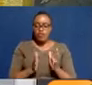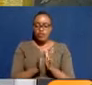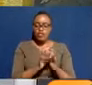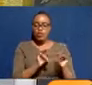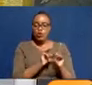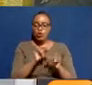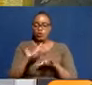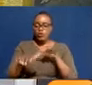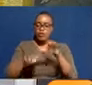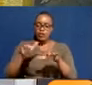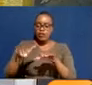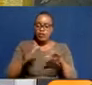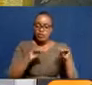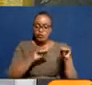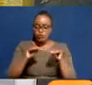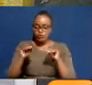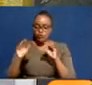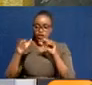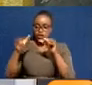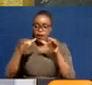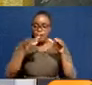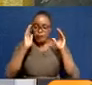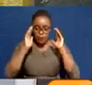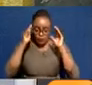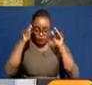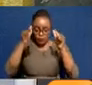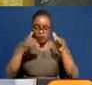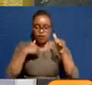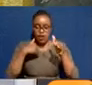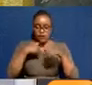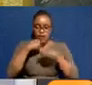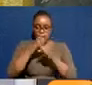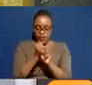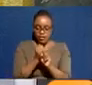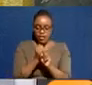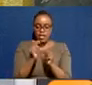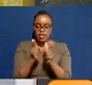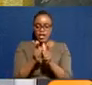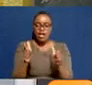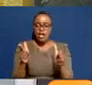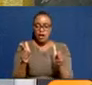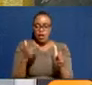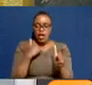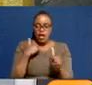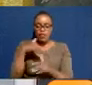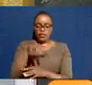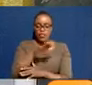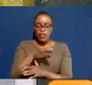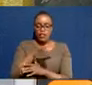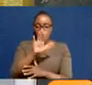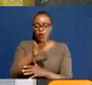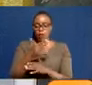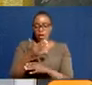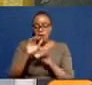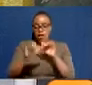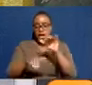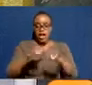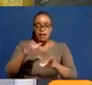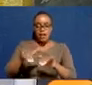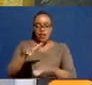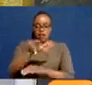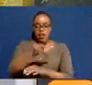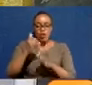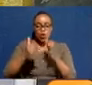well. Pastoral communities in Kenya are keen on eradicating it to pave way for grazing fields for their livestock. However, a